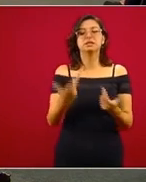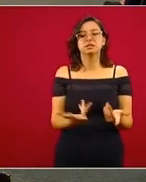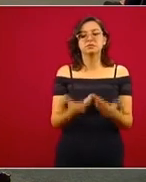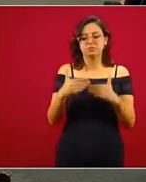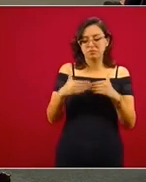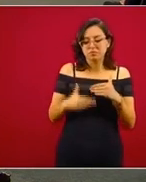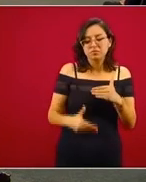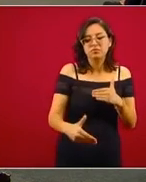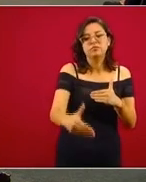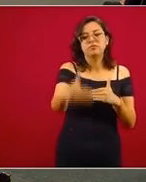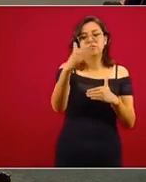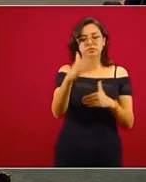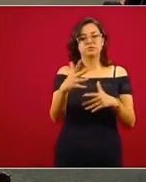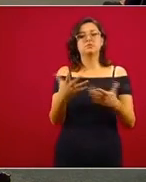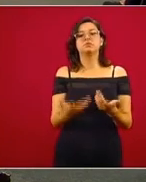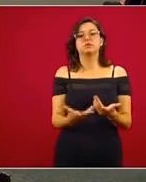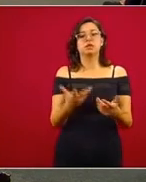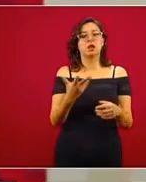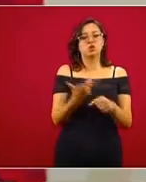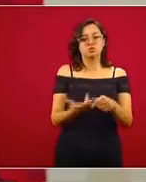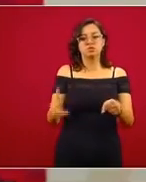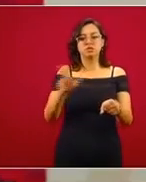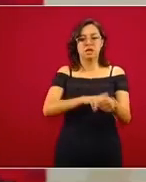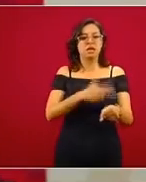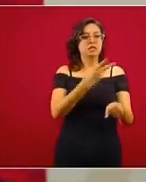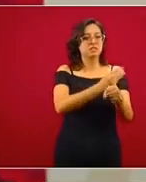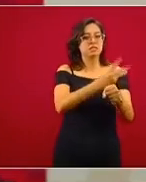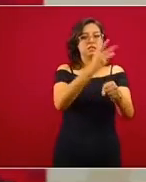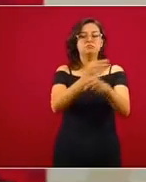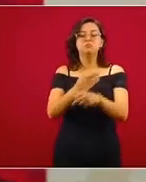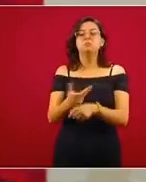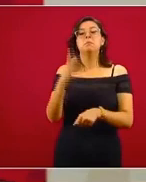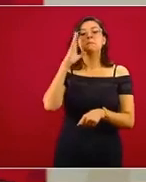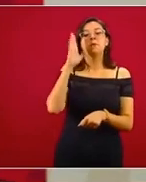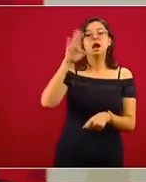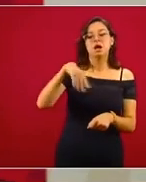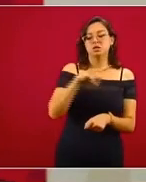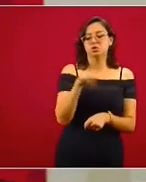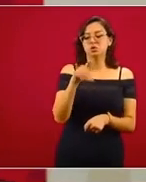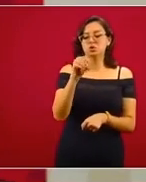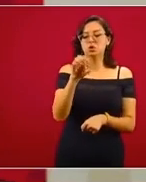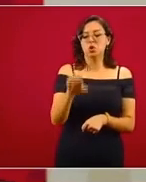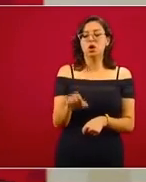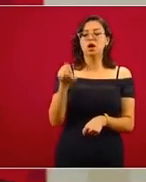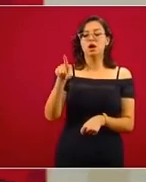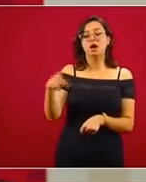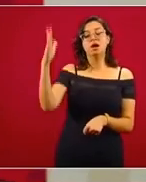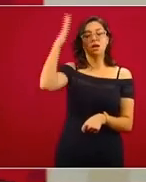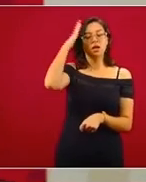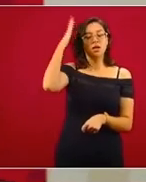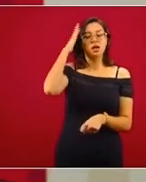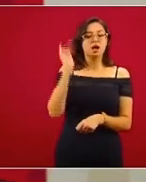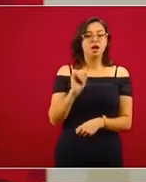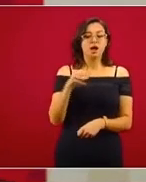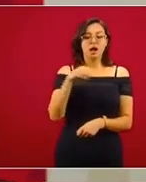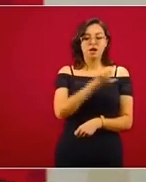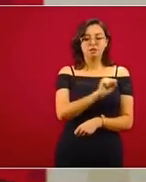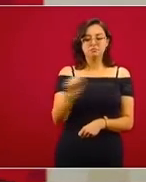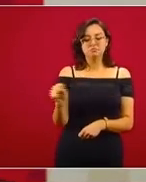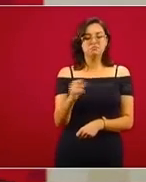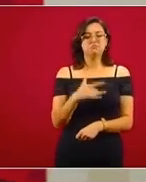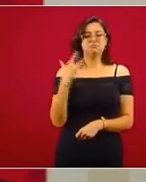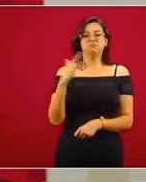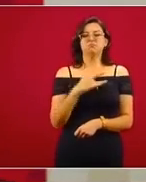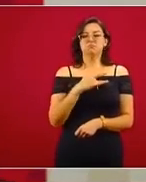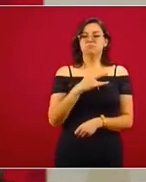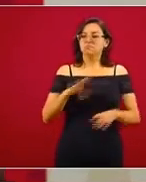another organization cycle of hospitals. Now, the Mexican Institute of Social Security, in a beautiful